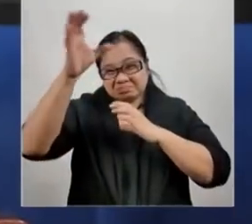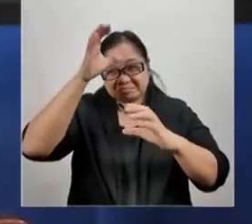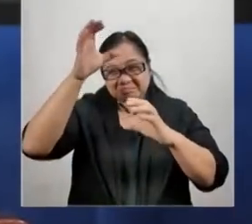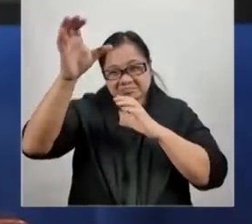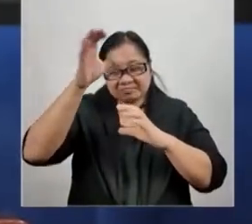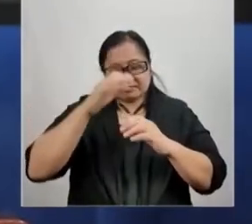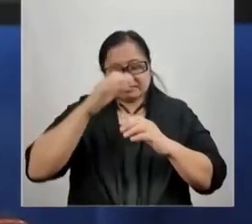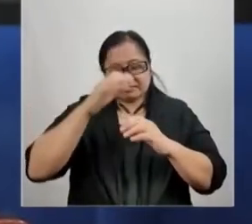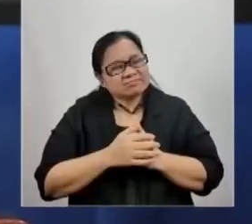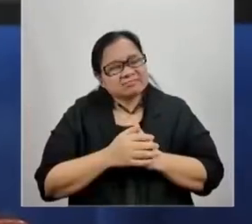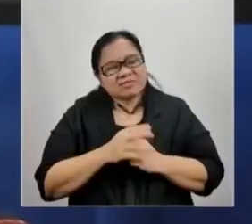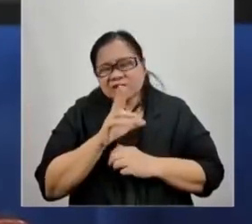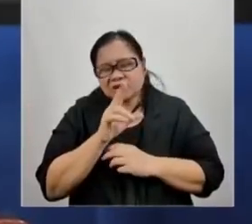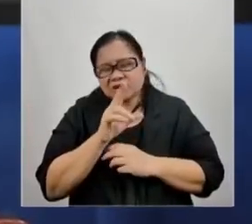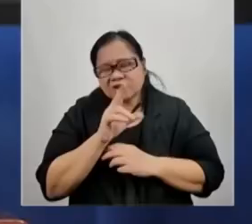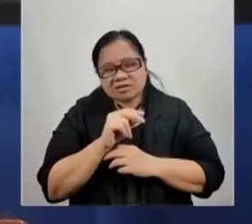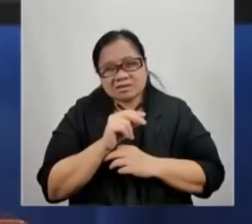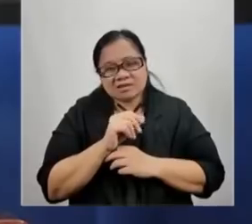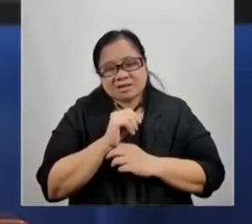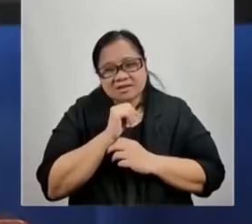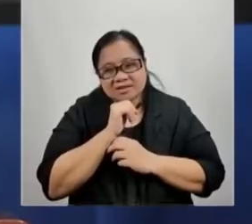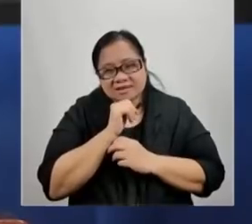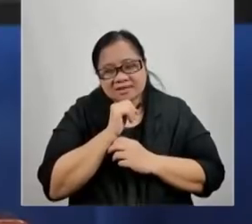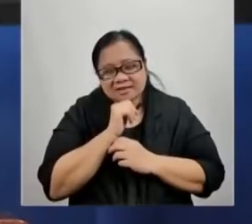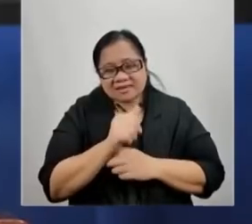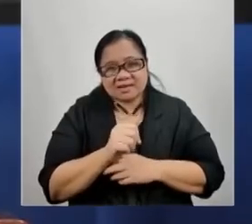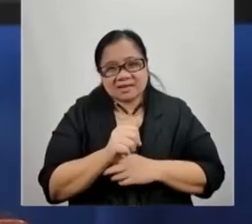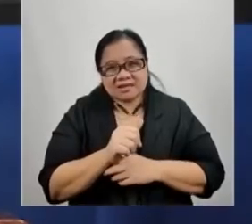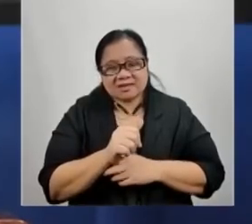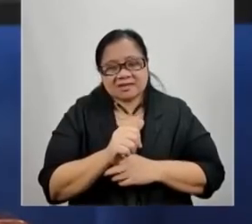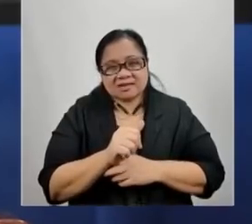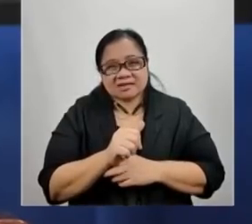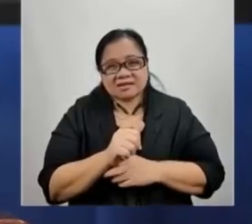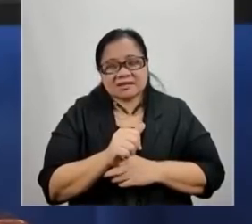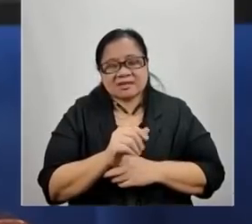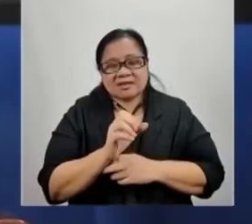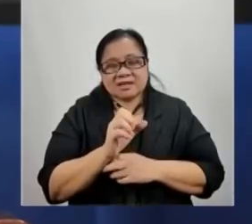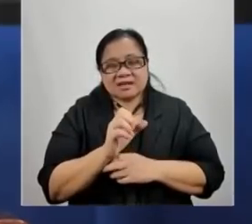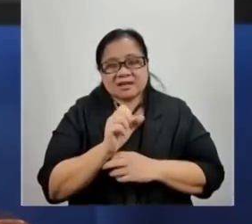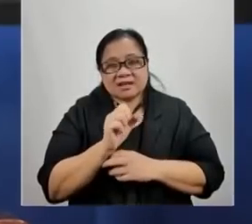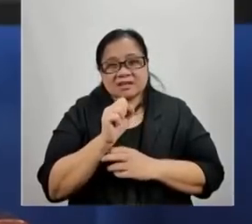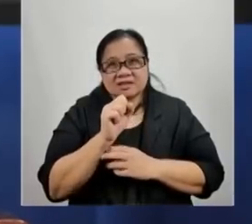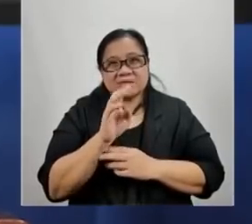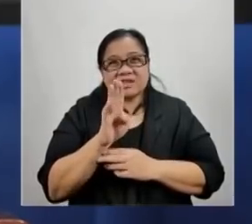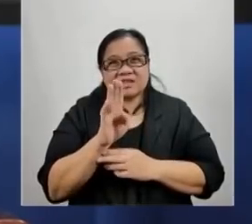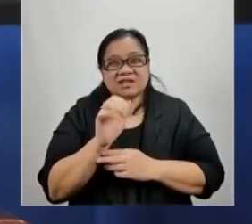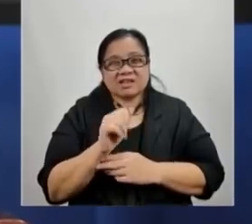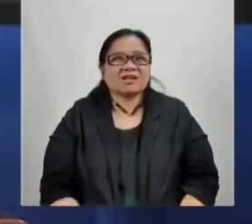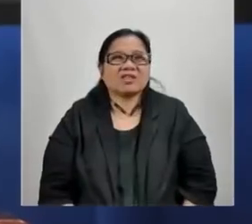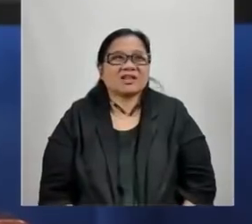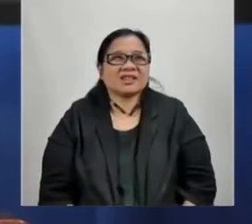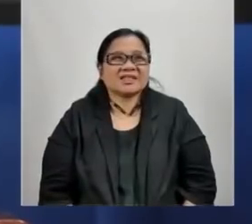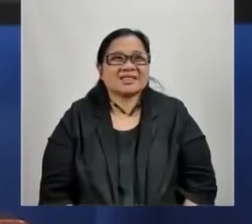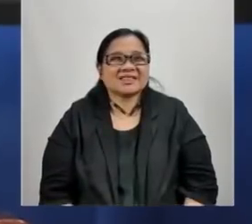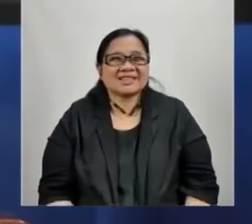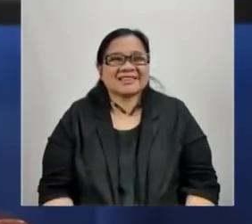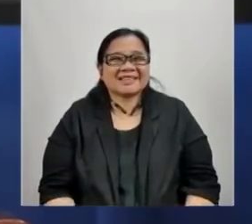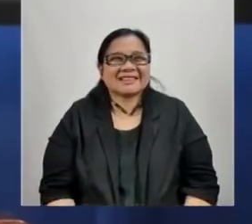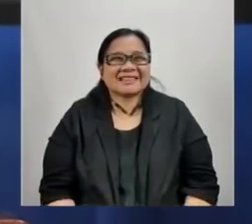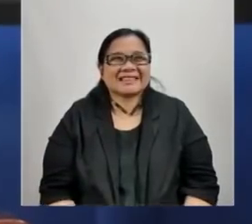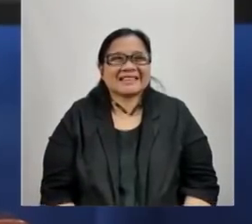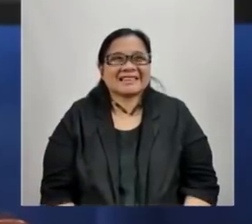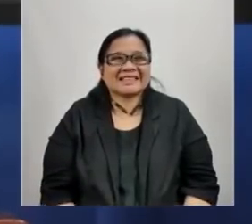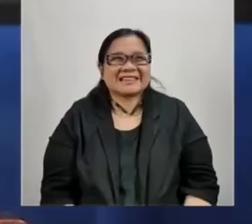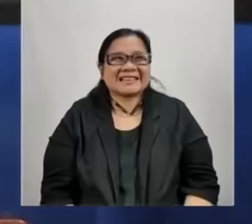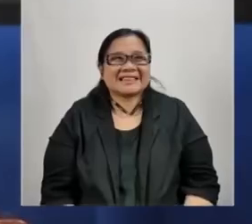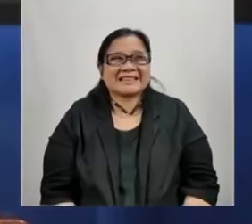convene the Sugar Regulatory Board in the absence of the president and in the absence of any such approval on his part.